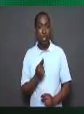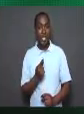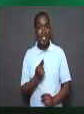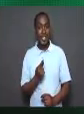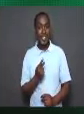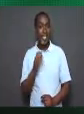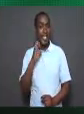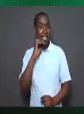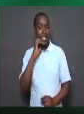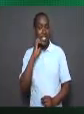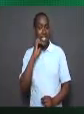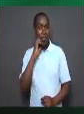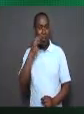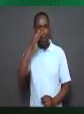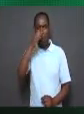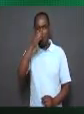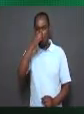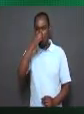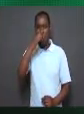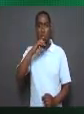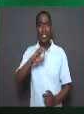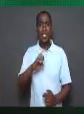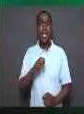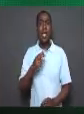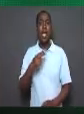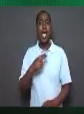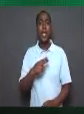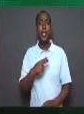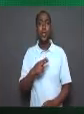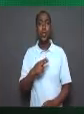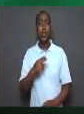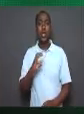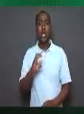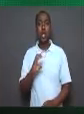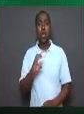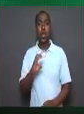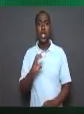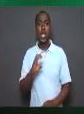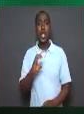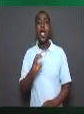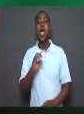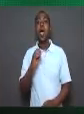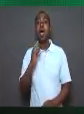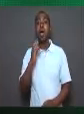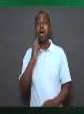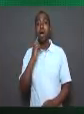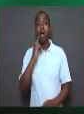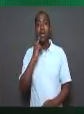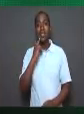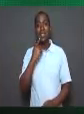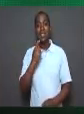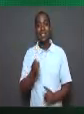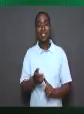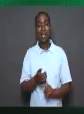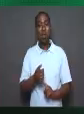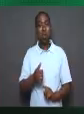mucus, and hydrochloric acid. The main protease enzyme